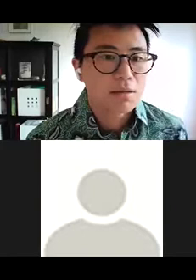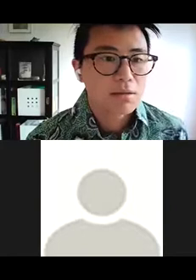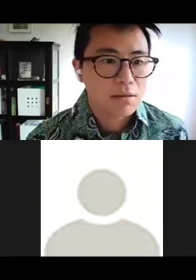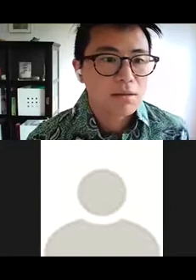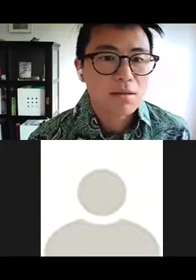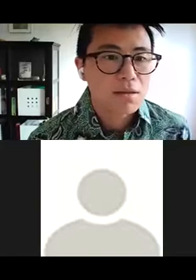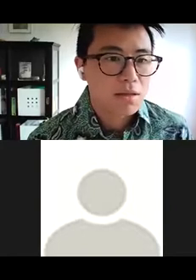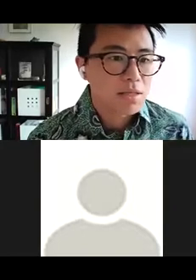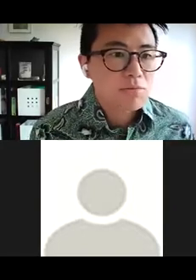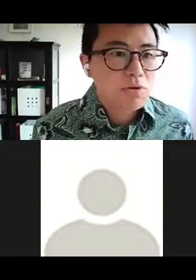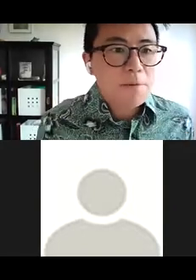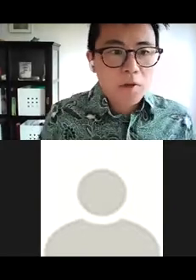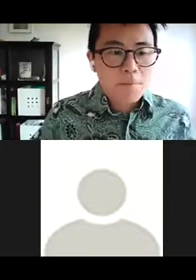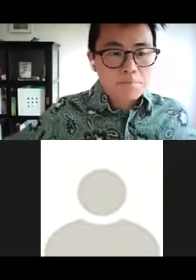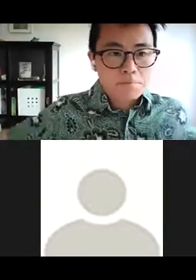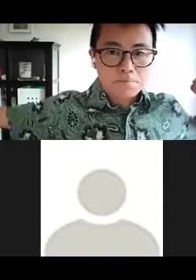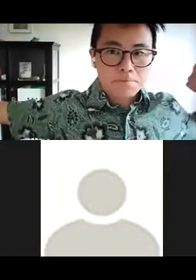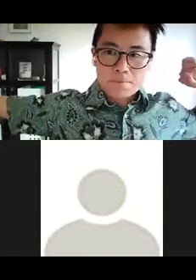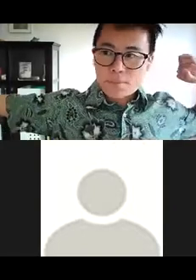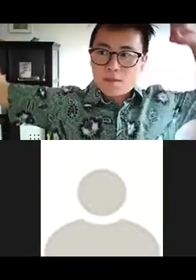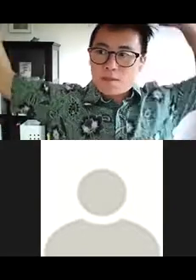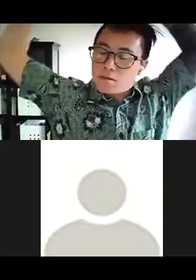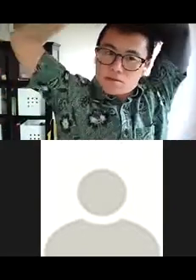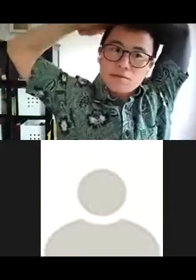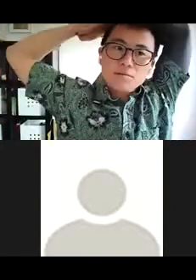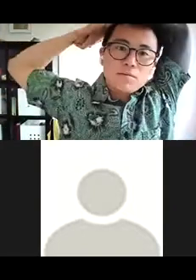Um, That's correct. That seems right. Okay.